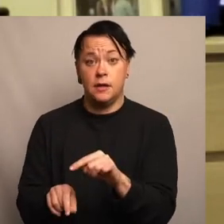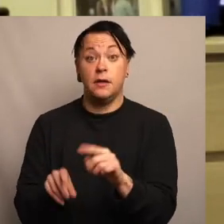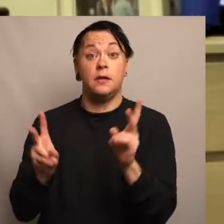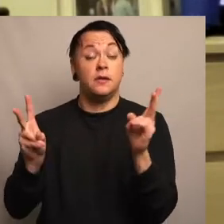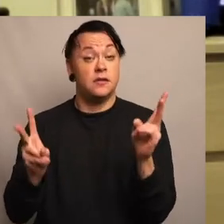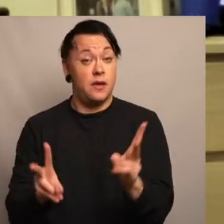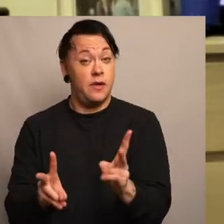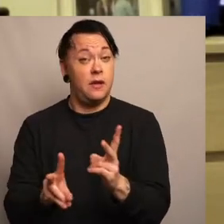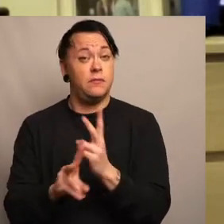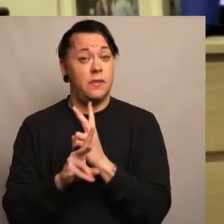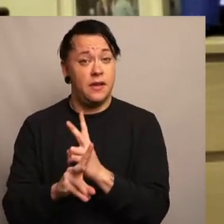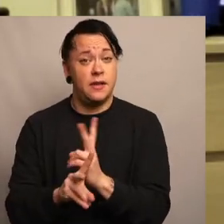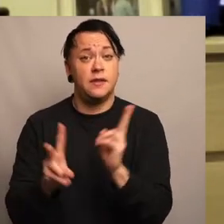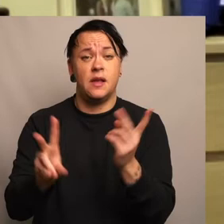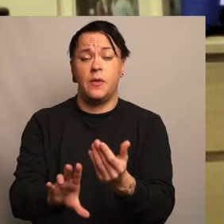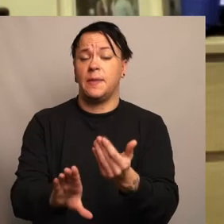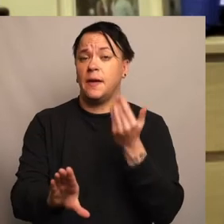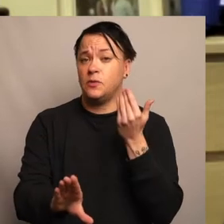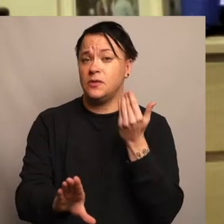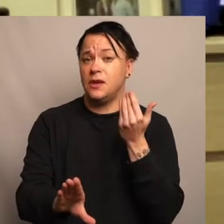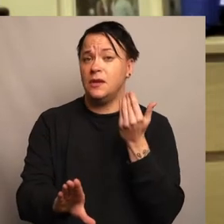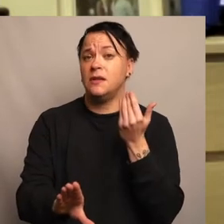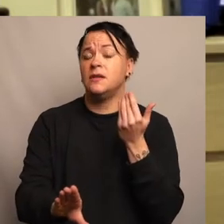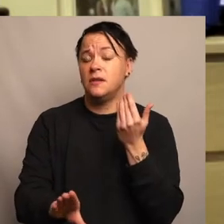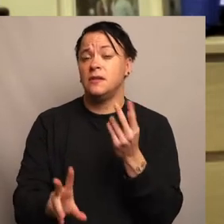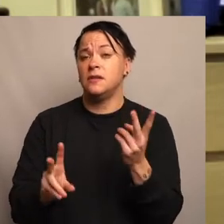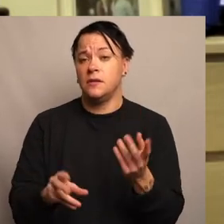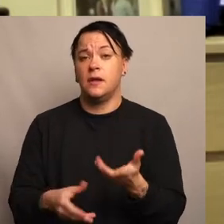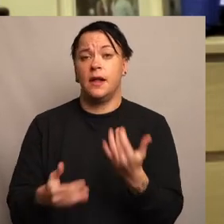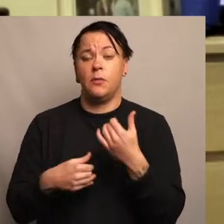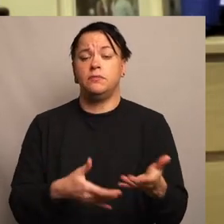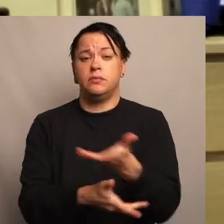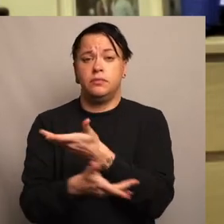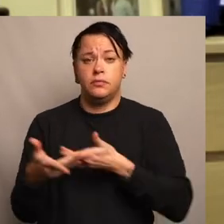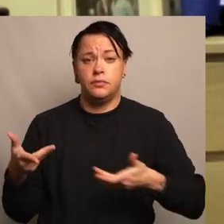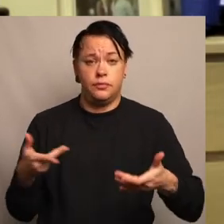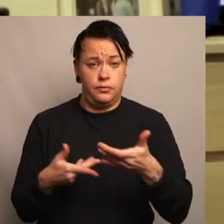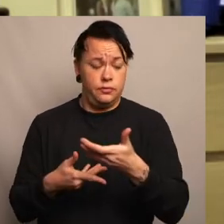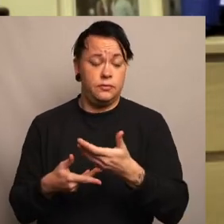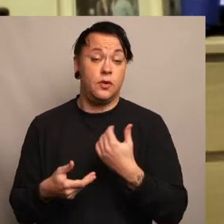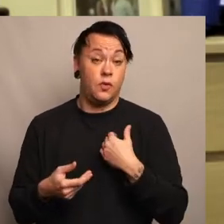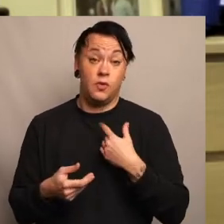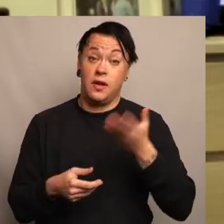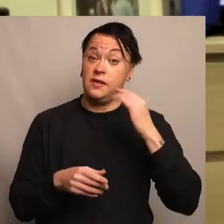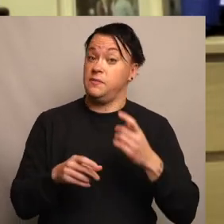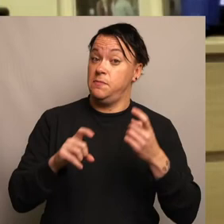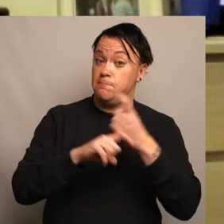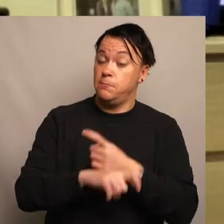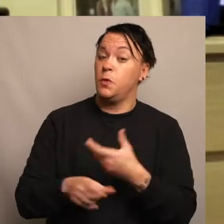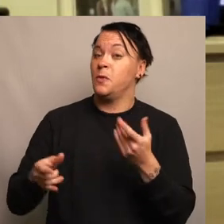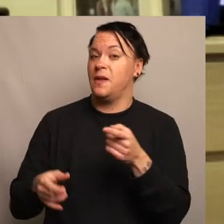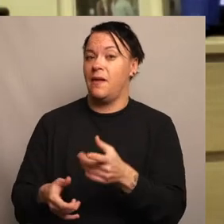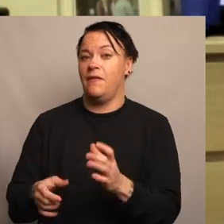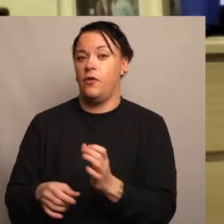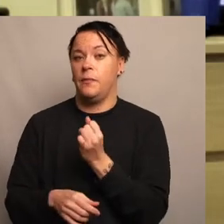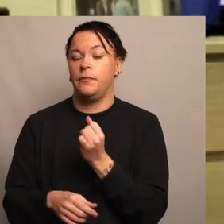that safe space where otherwise it wasn't possible. I think what I've seen in these gatherings, in these